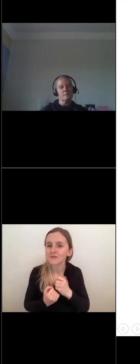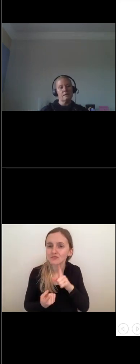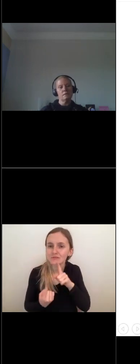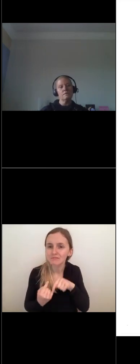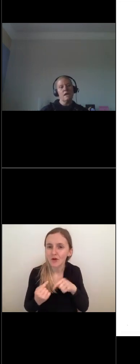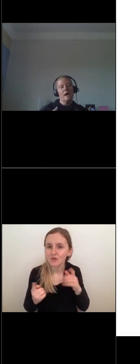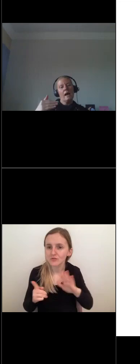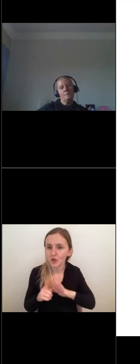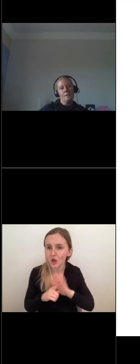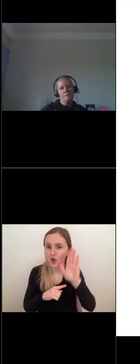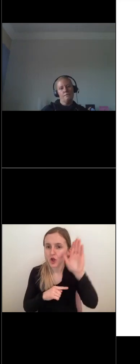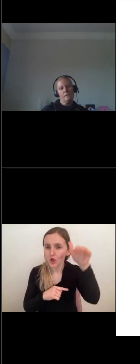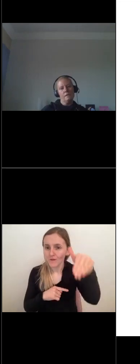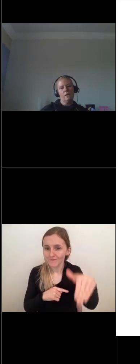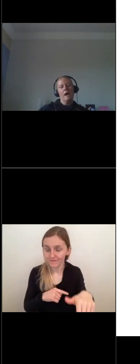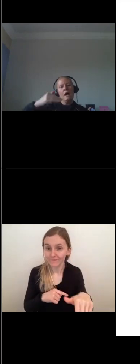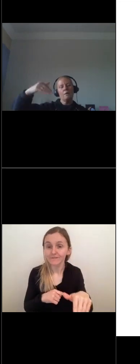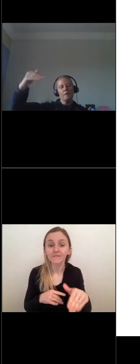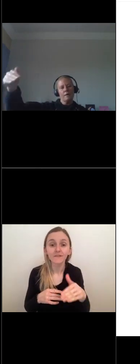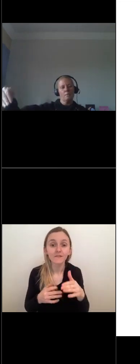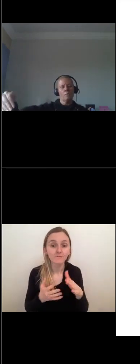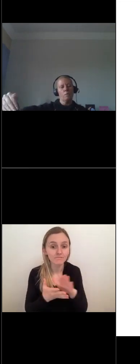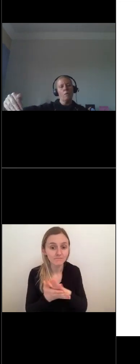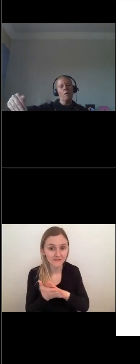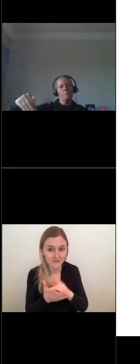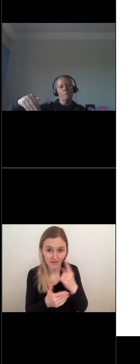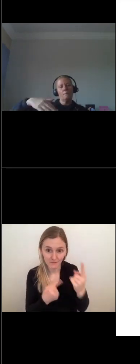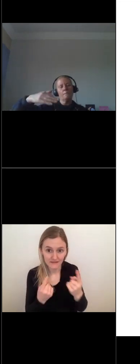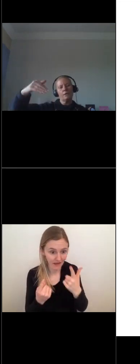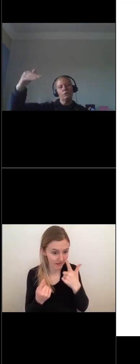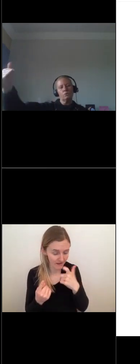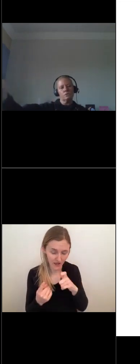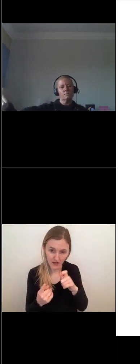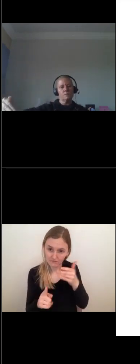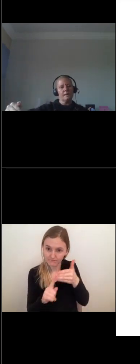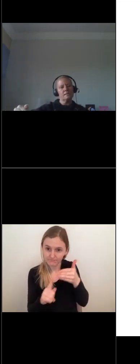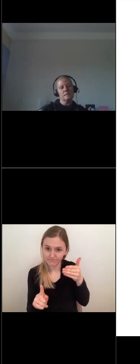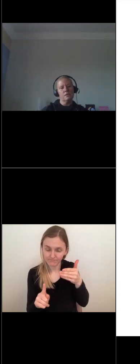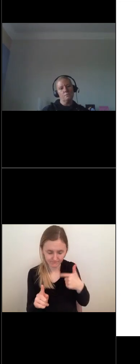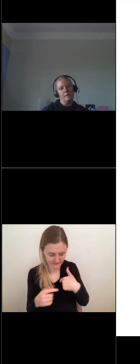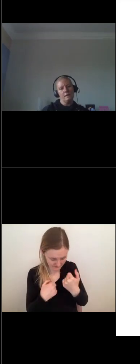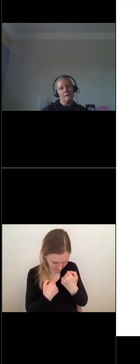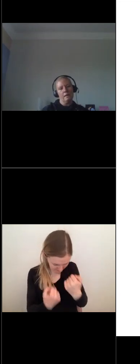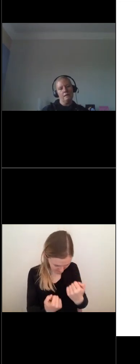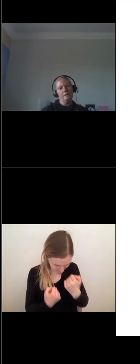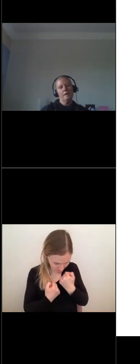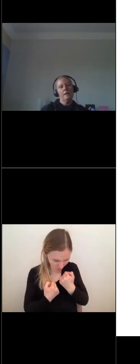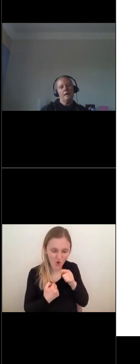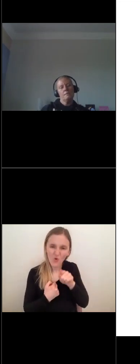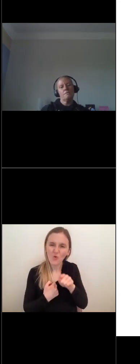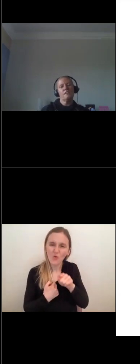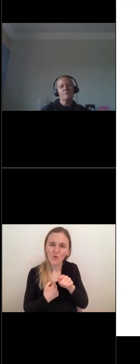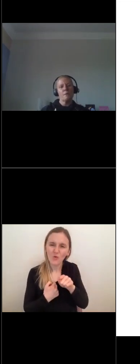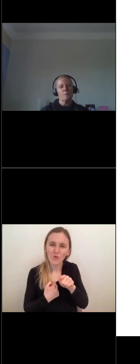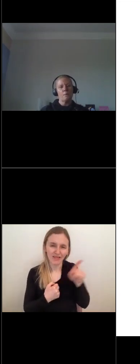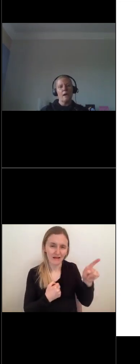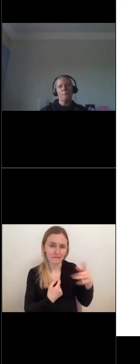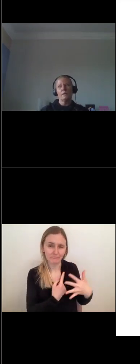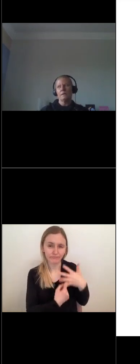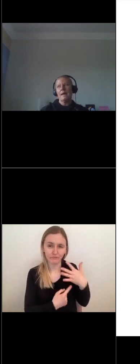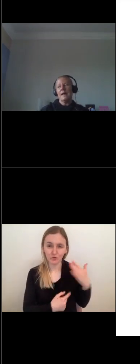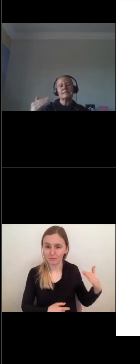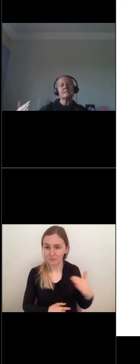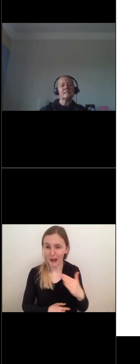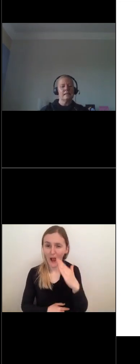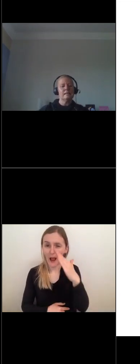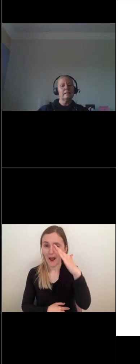for themselves how they feel, what may cause them to escalate up that curve, and think about how